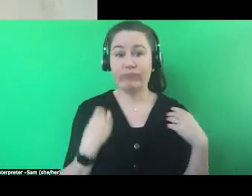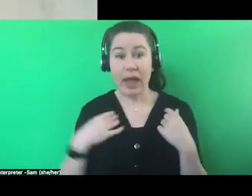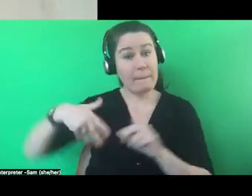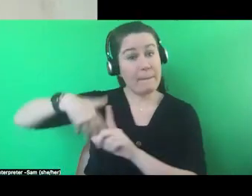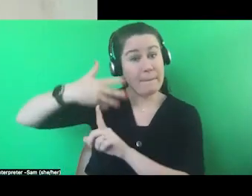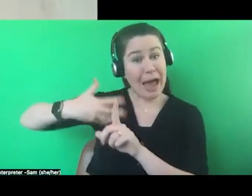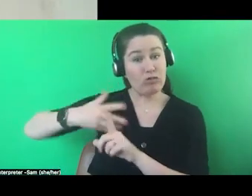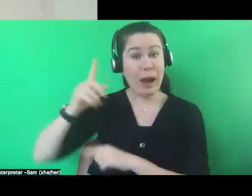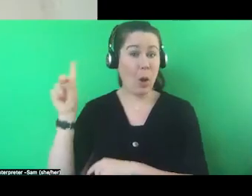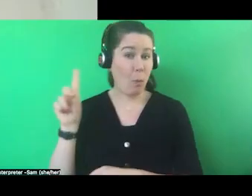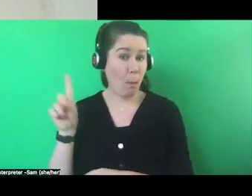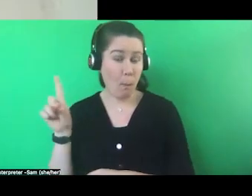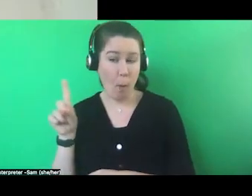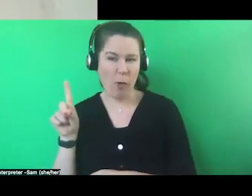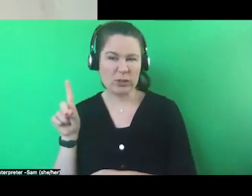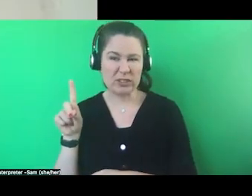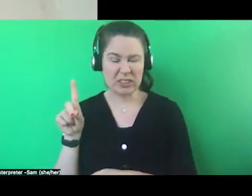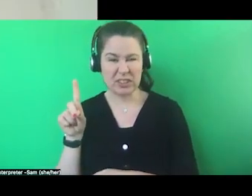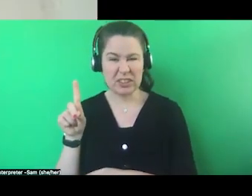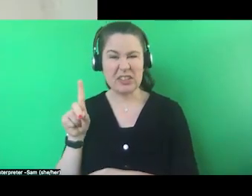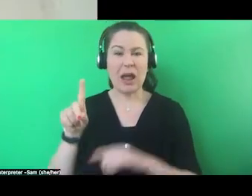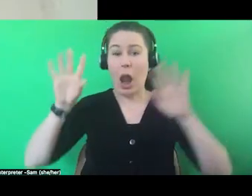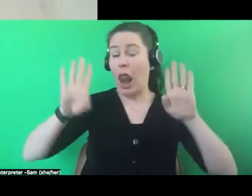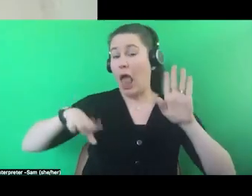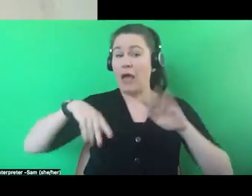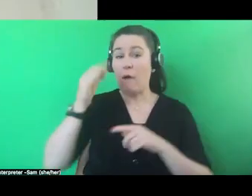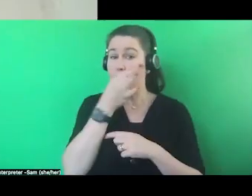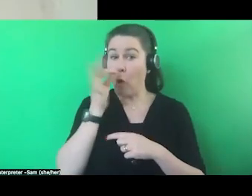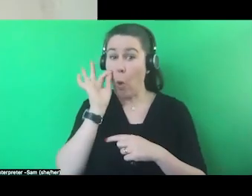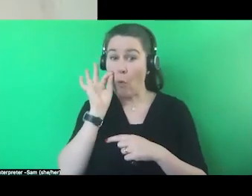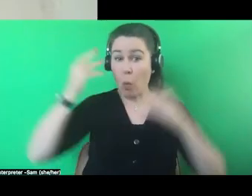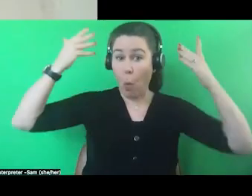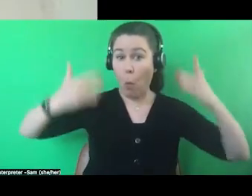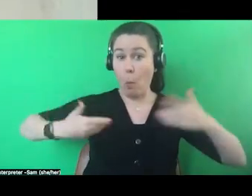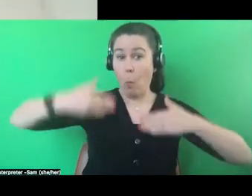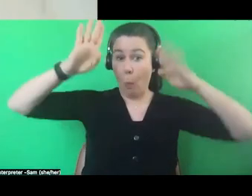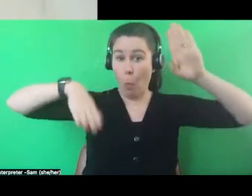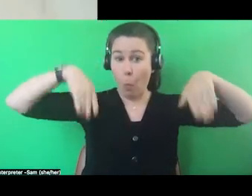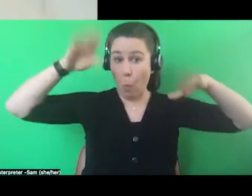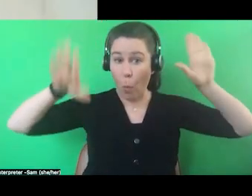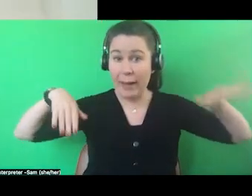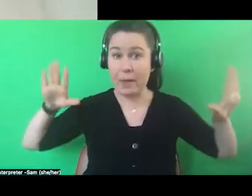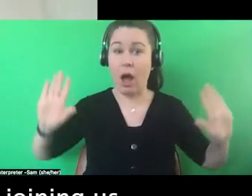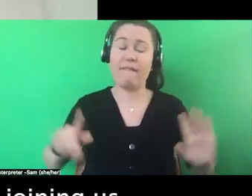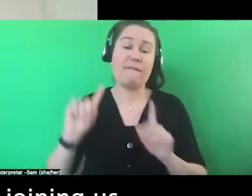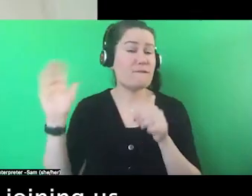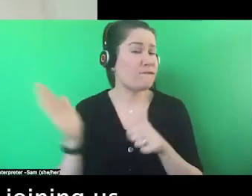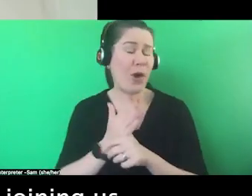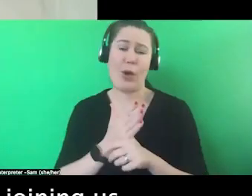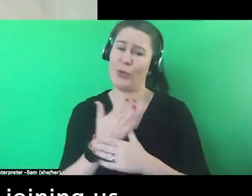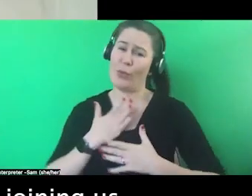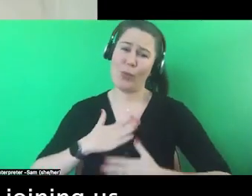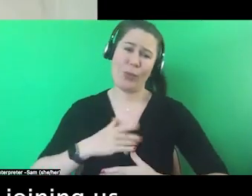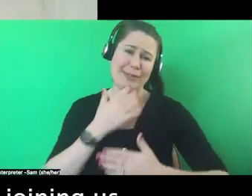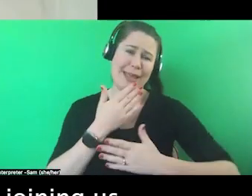background some sort of beige and teal floral wallpaper. Thank you. First of all, I wanted to say thank you